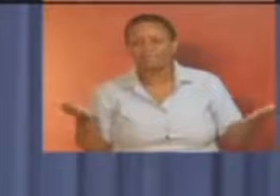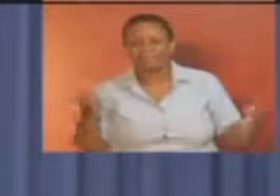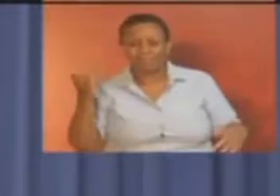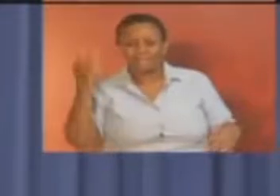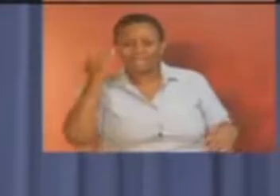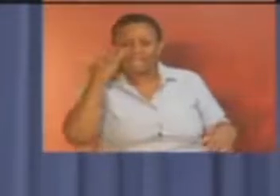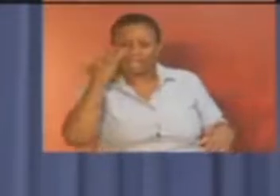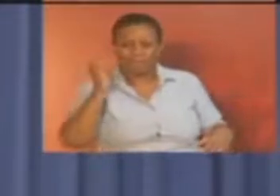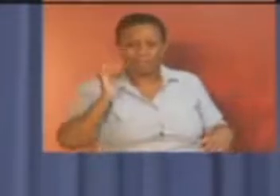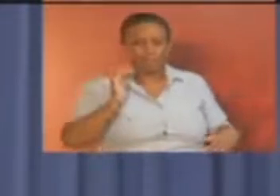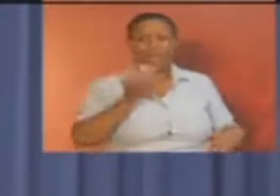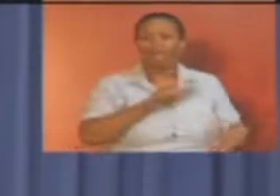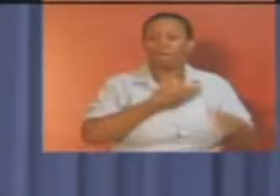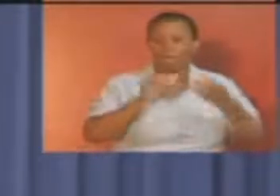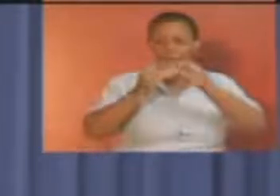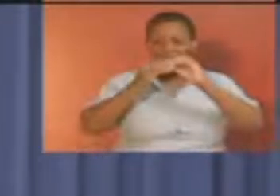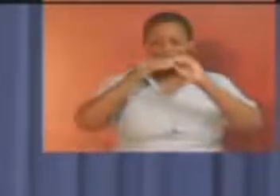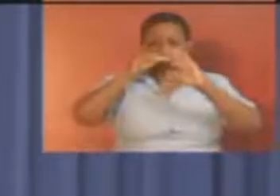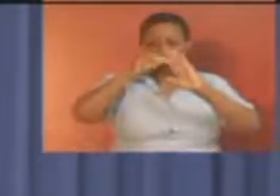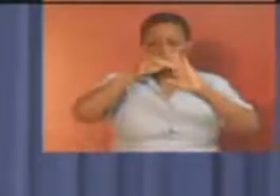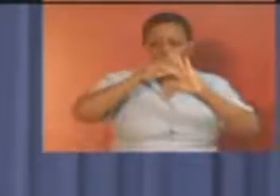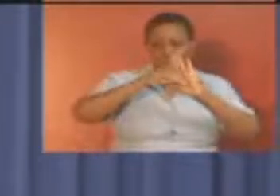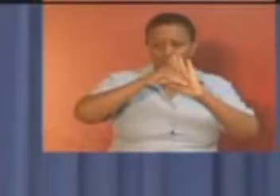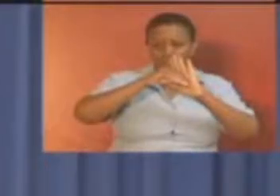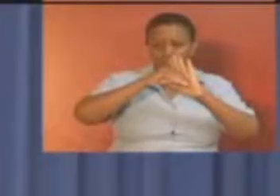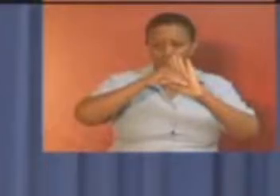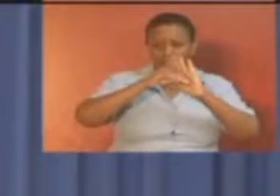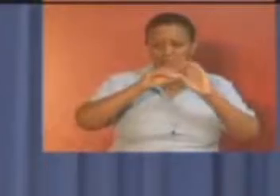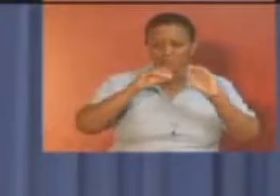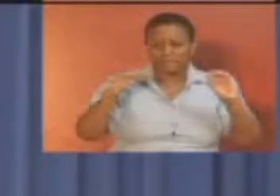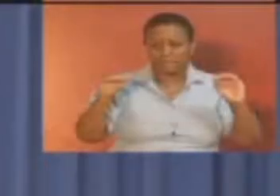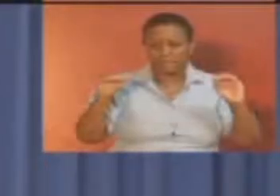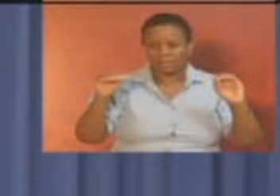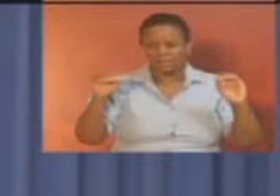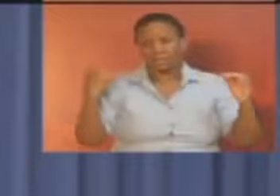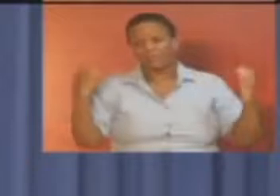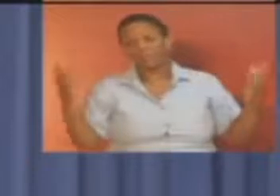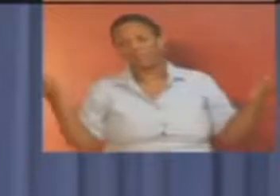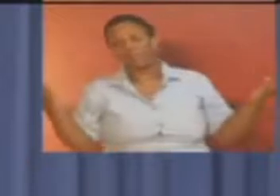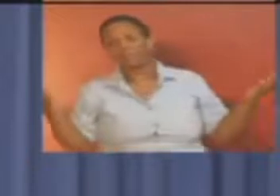for, I know of no other solution.